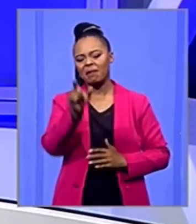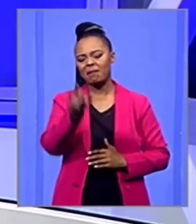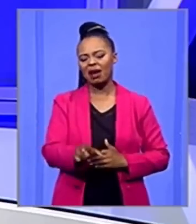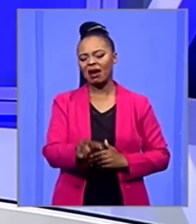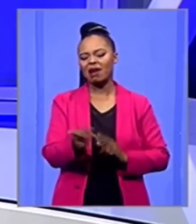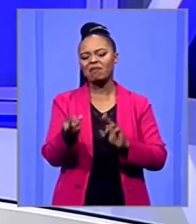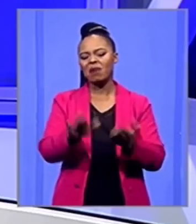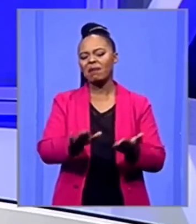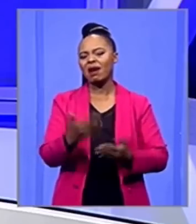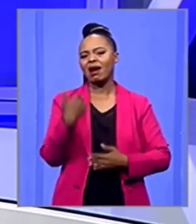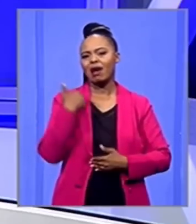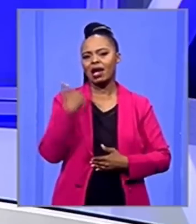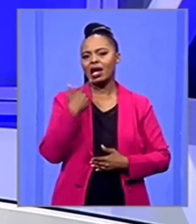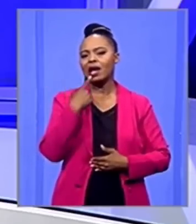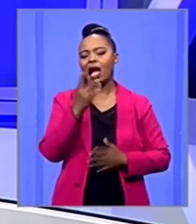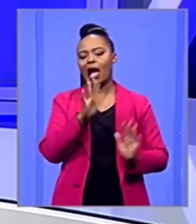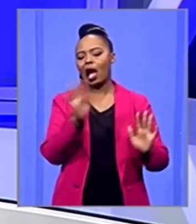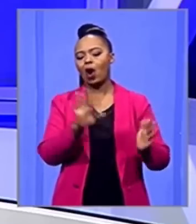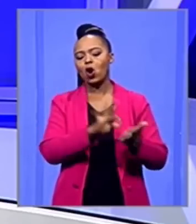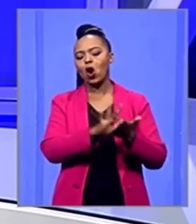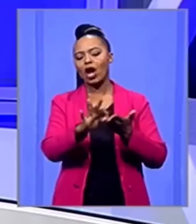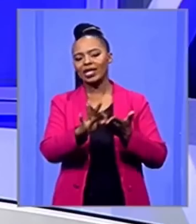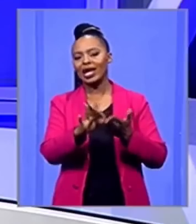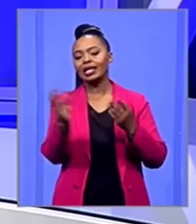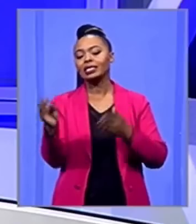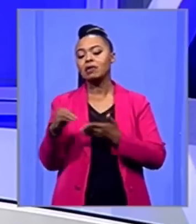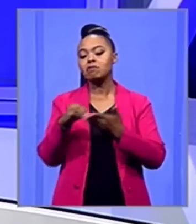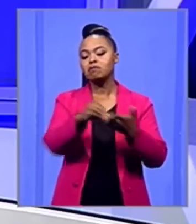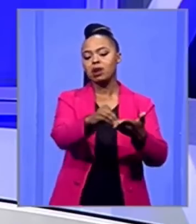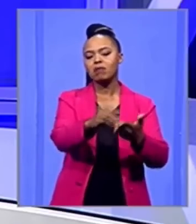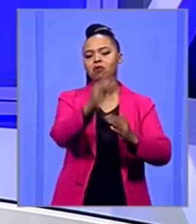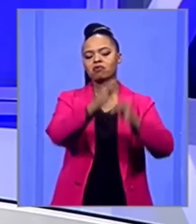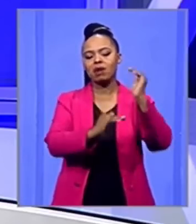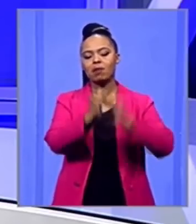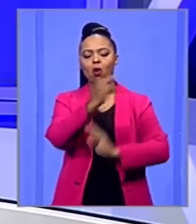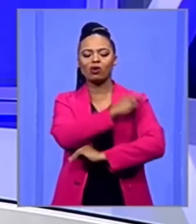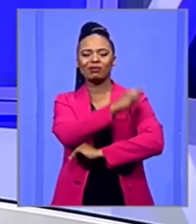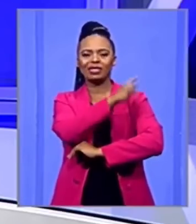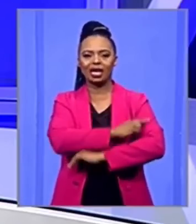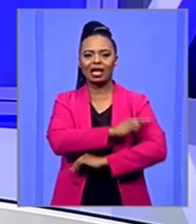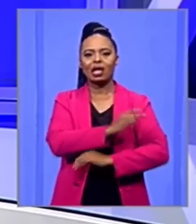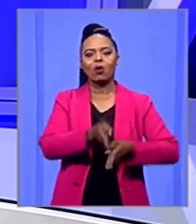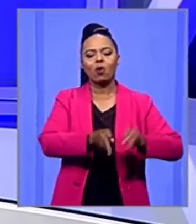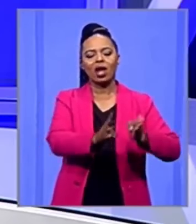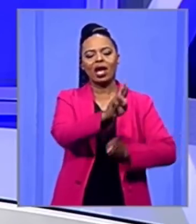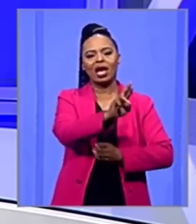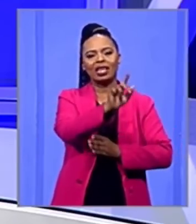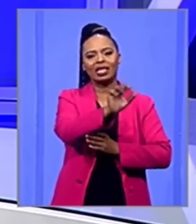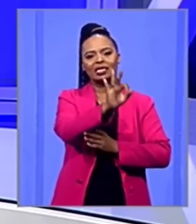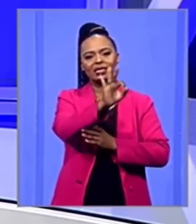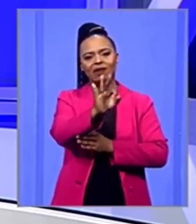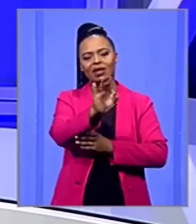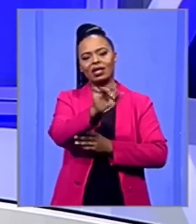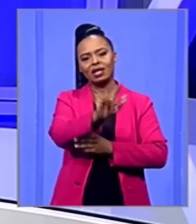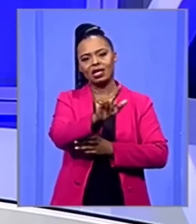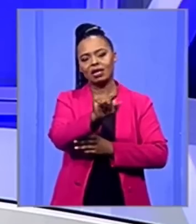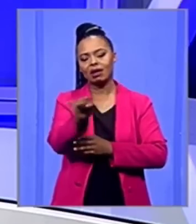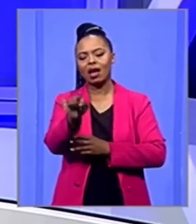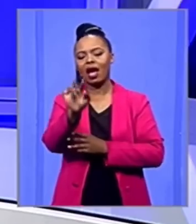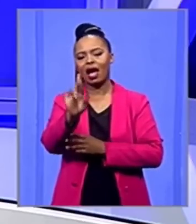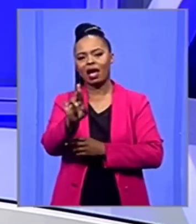aga bookelo bjo buswa bja private ka tseleng ya R37 le R555 ka